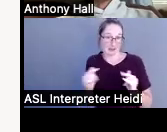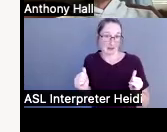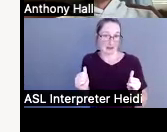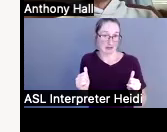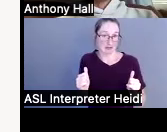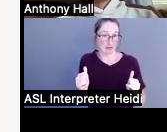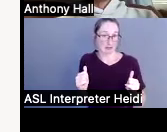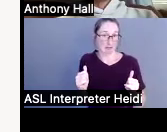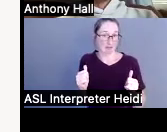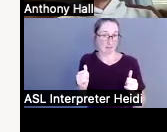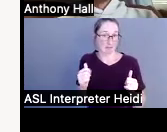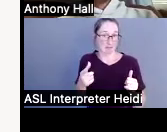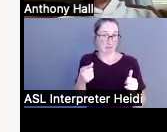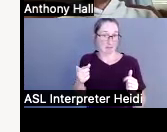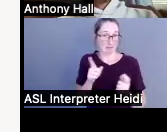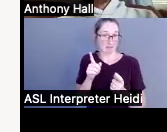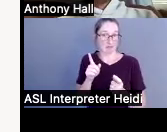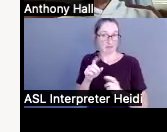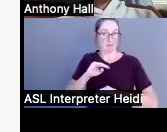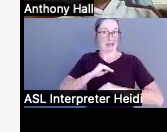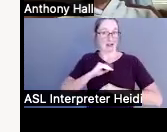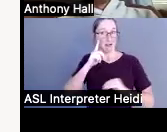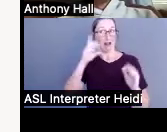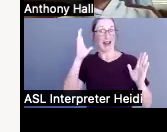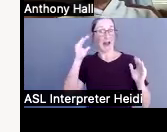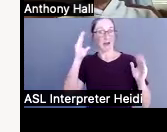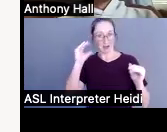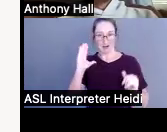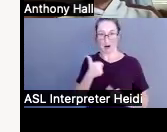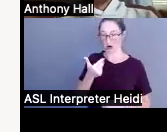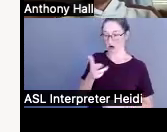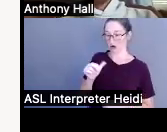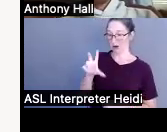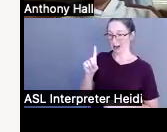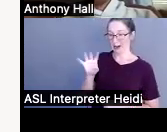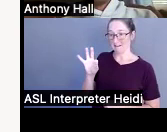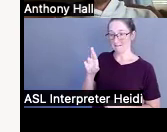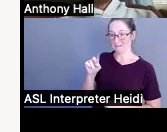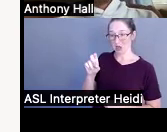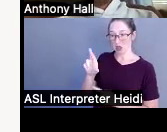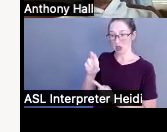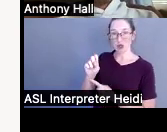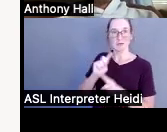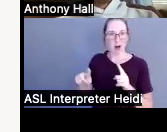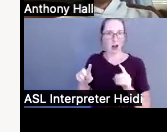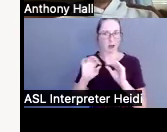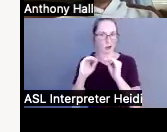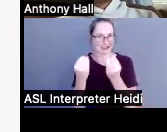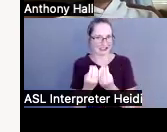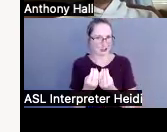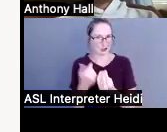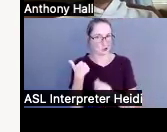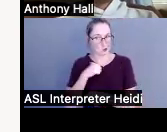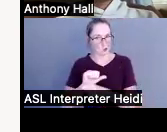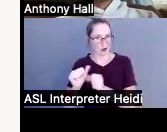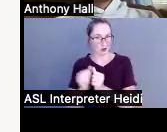meeting the expectations of not only our grant funders, but also the organizations that we work with. So it was